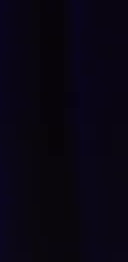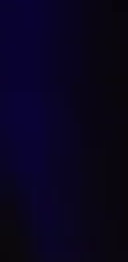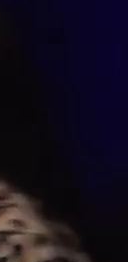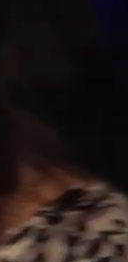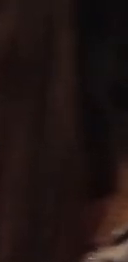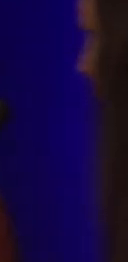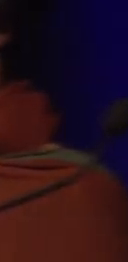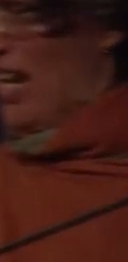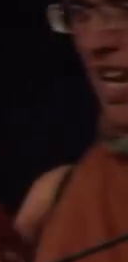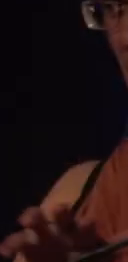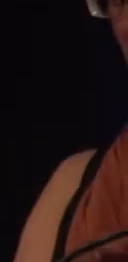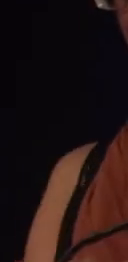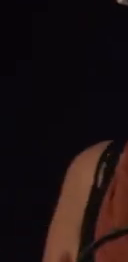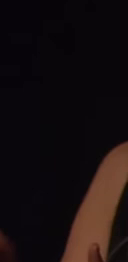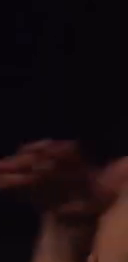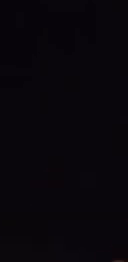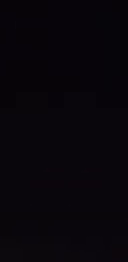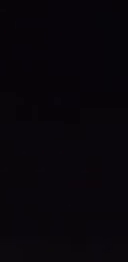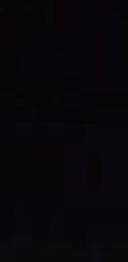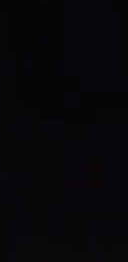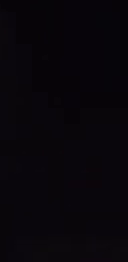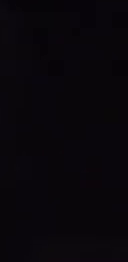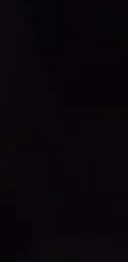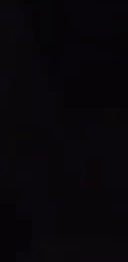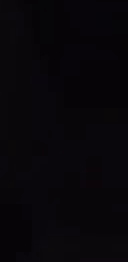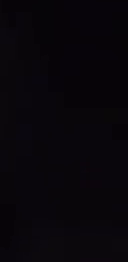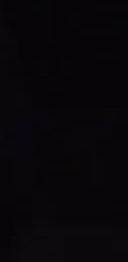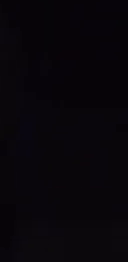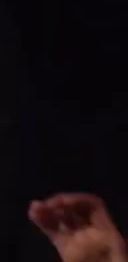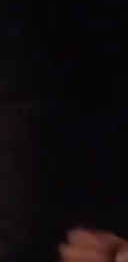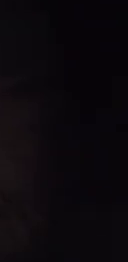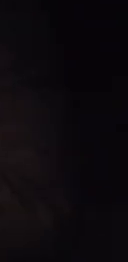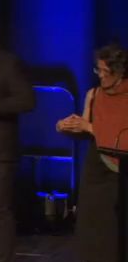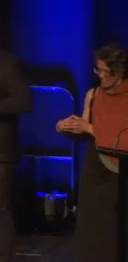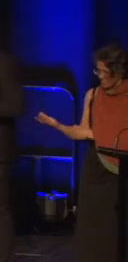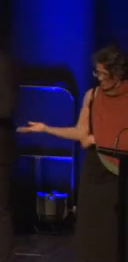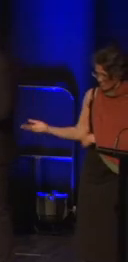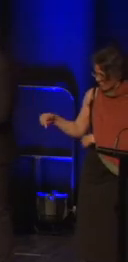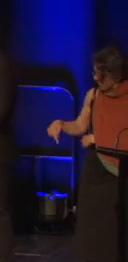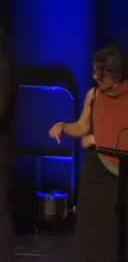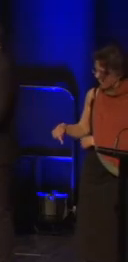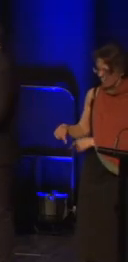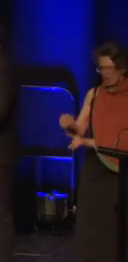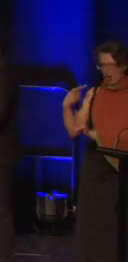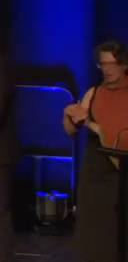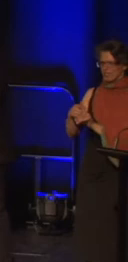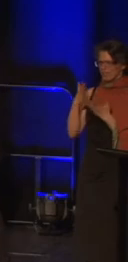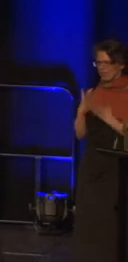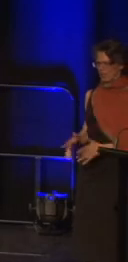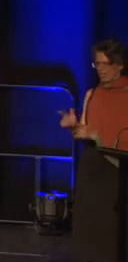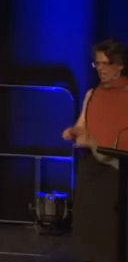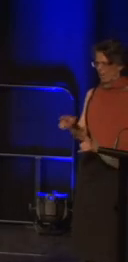an environmentally related question, and we have the Green Party candidate here. True. With very positive body language, leaning forward. So we're going to offer